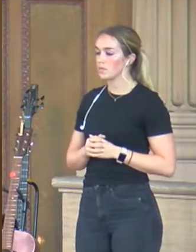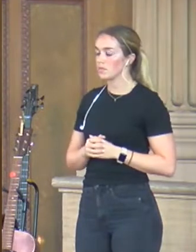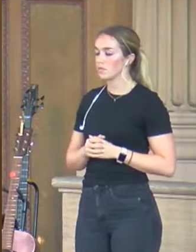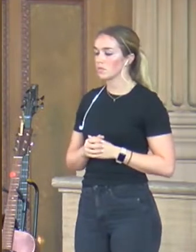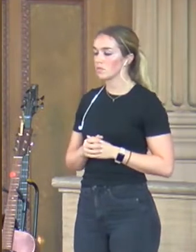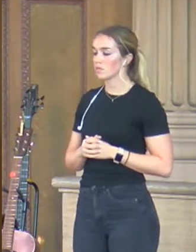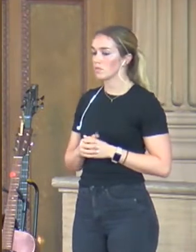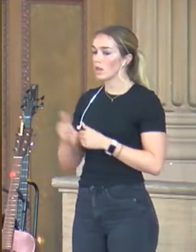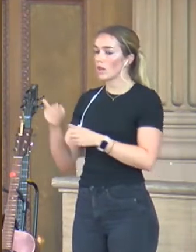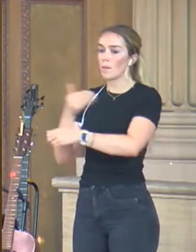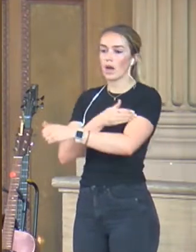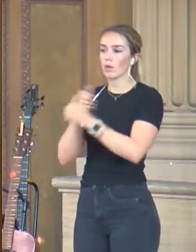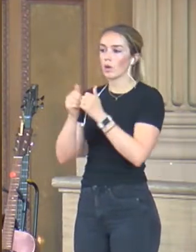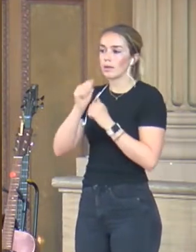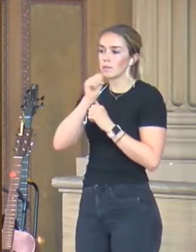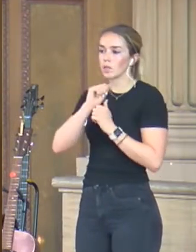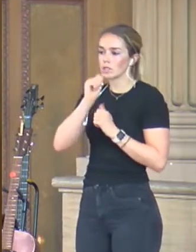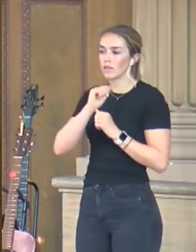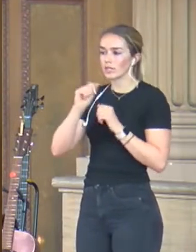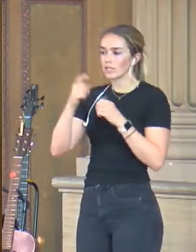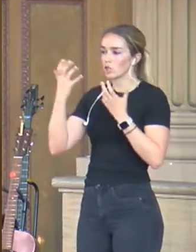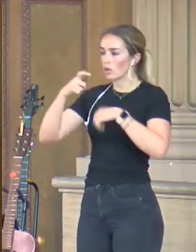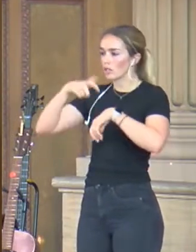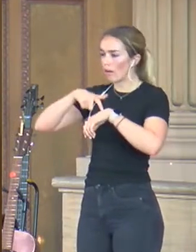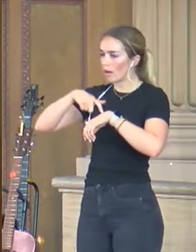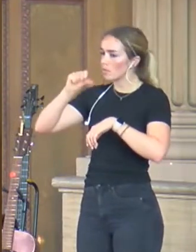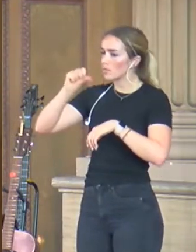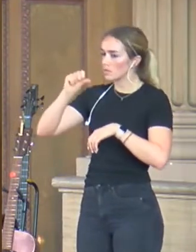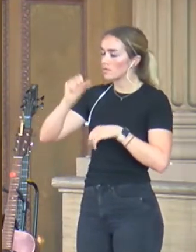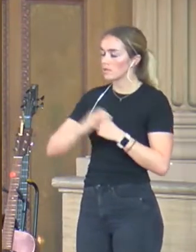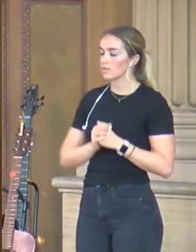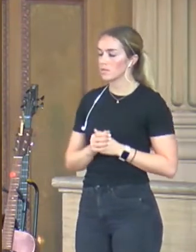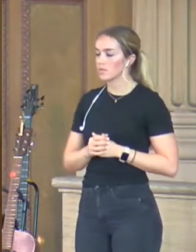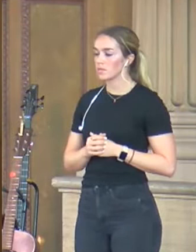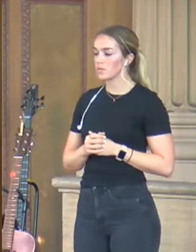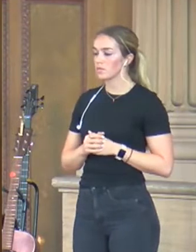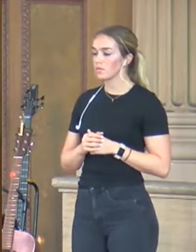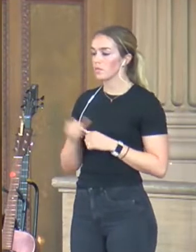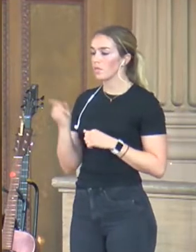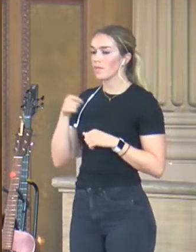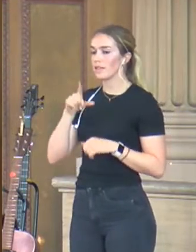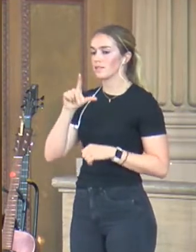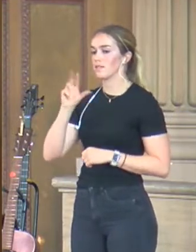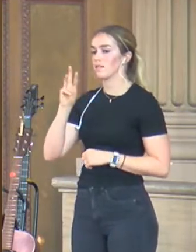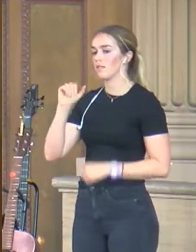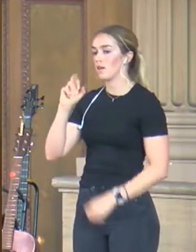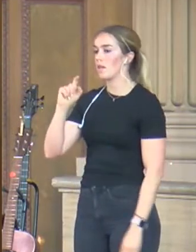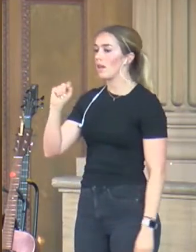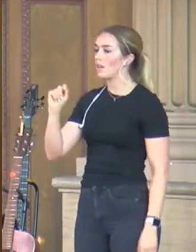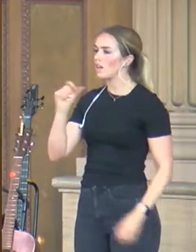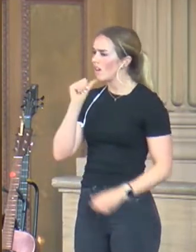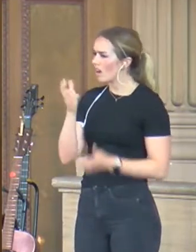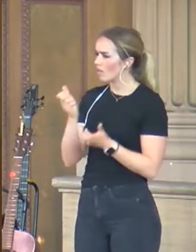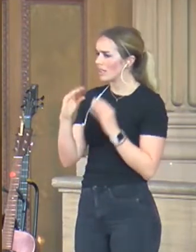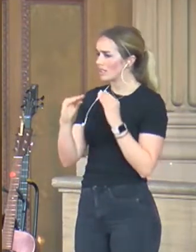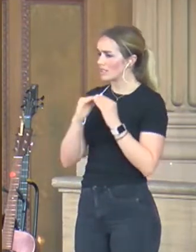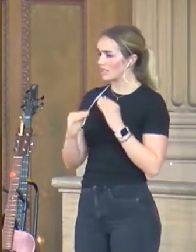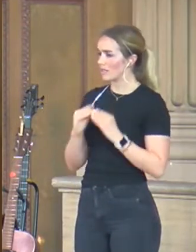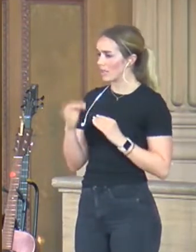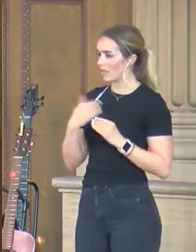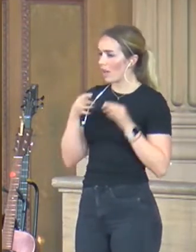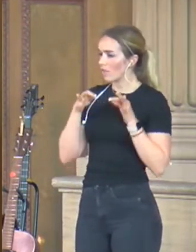There's power in perseverance through those dark times. And this lament here reminds us that not everything gets fixed for the faithful